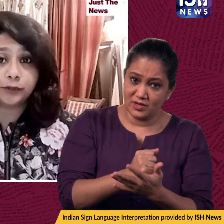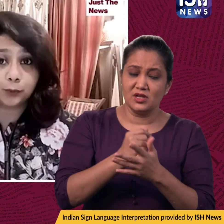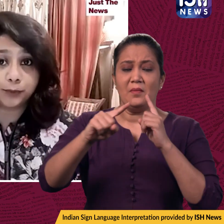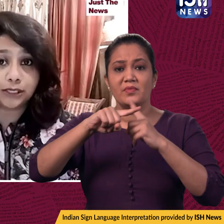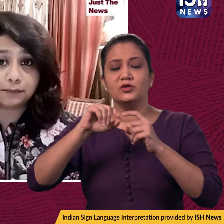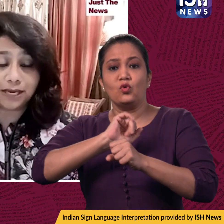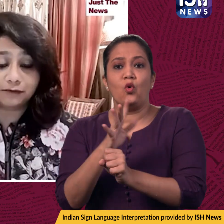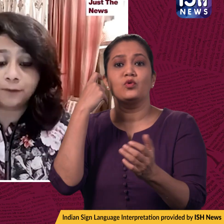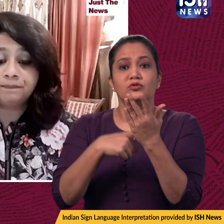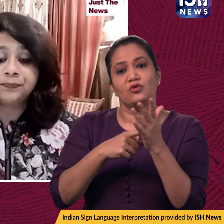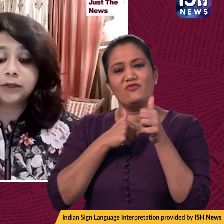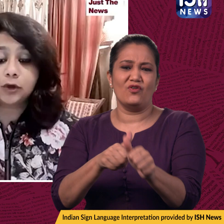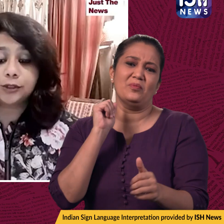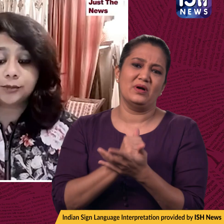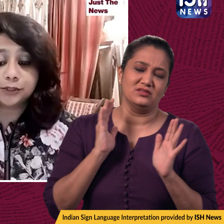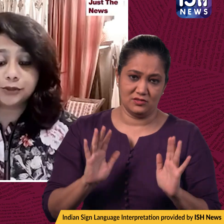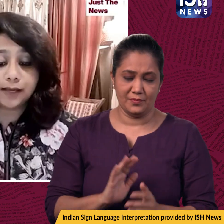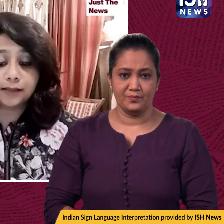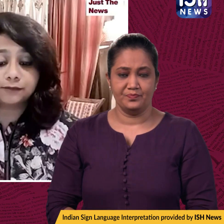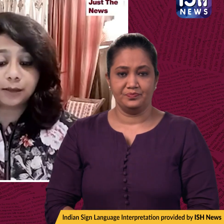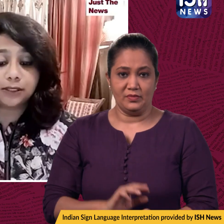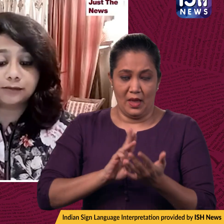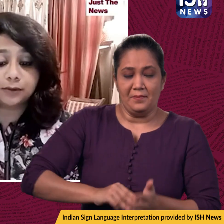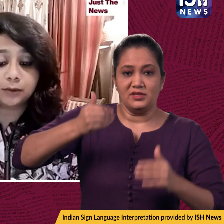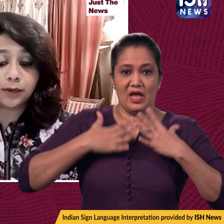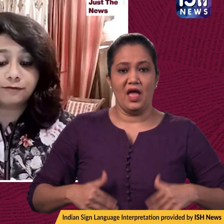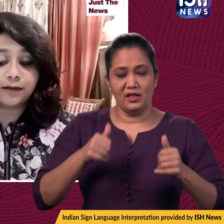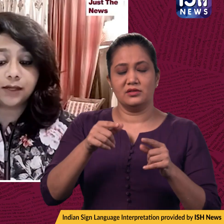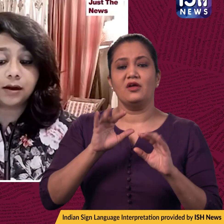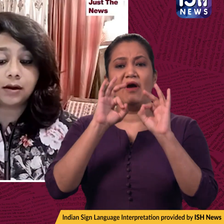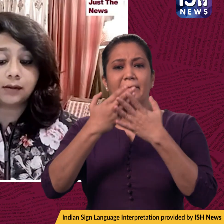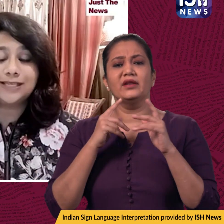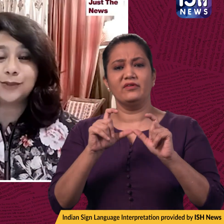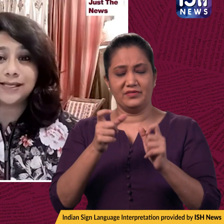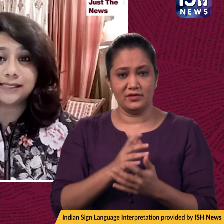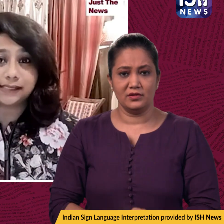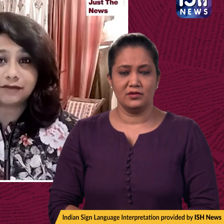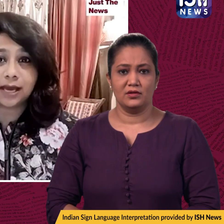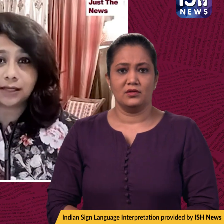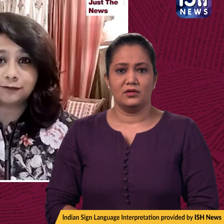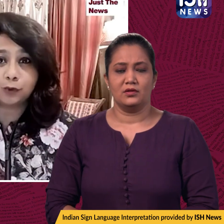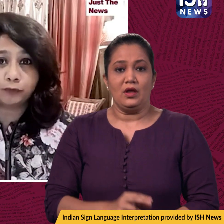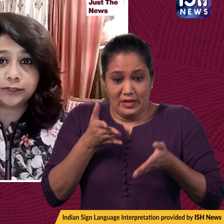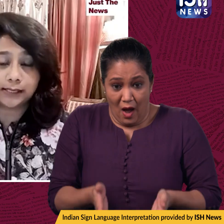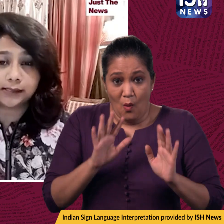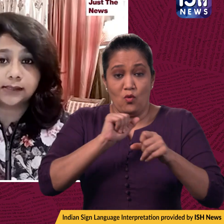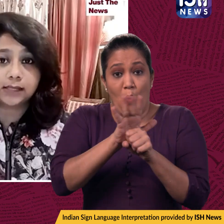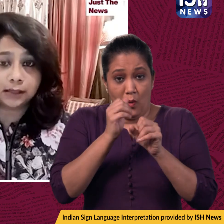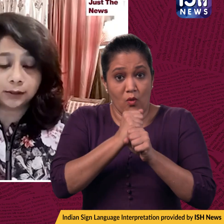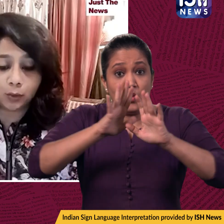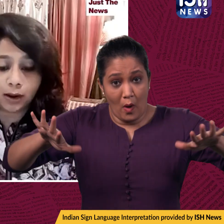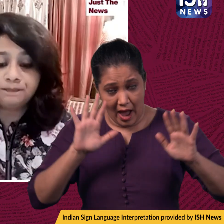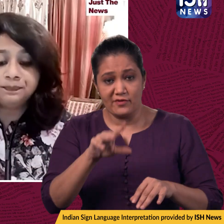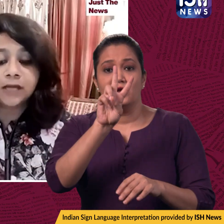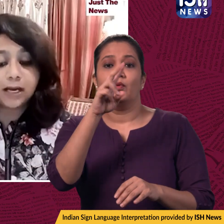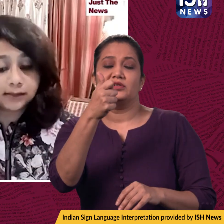follow COVID-appropriate behavior. According to the Ministry of Health and Family Welfare, there are currently 27 active COVID cases